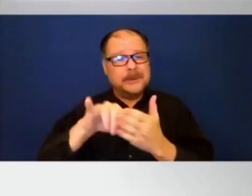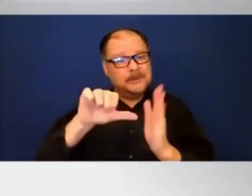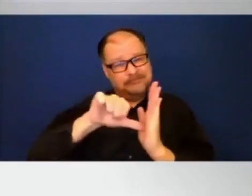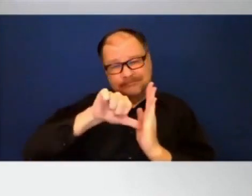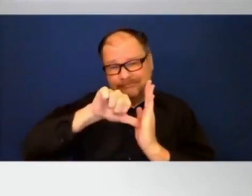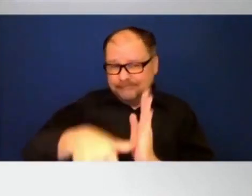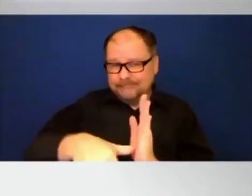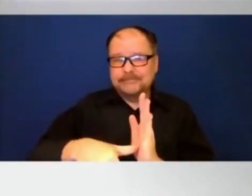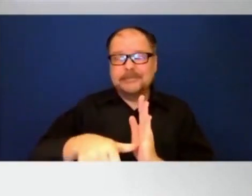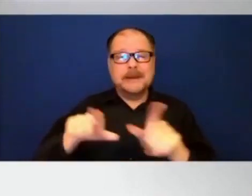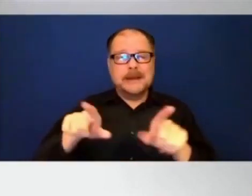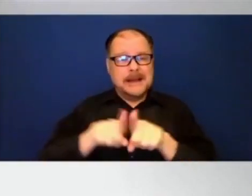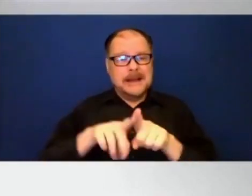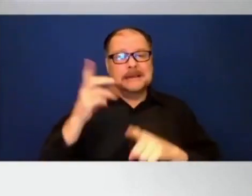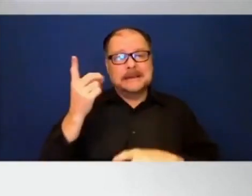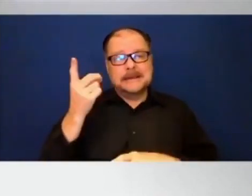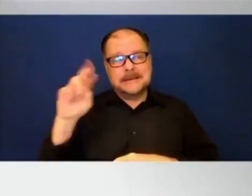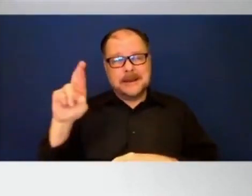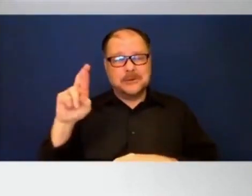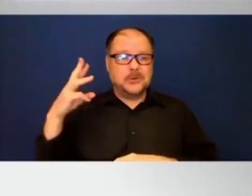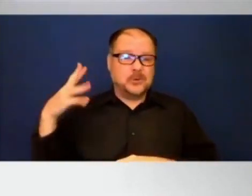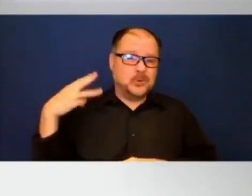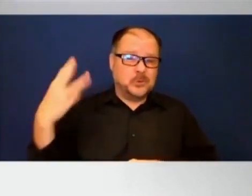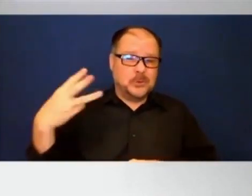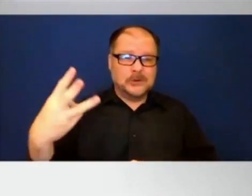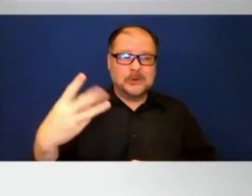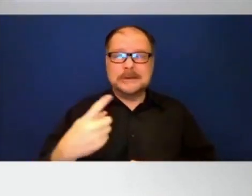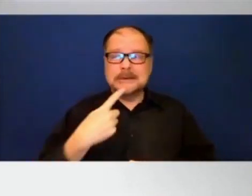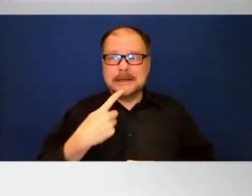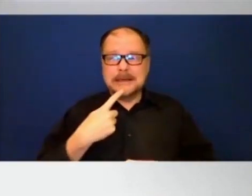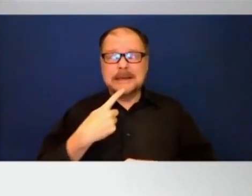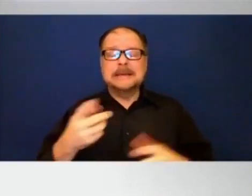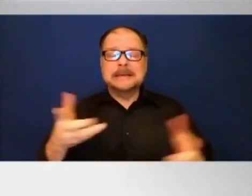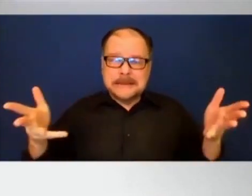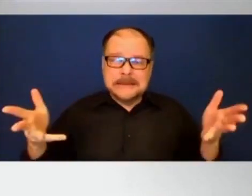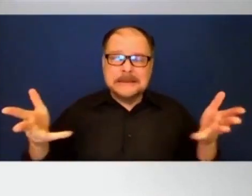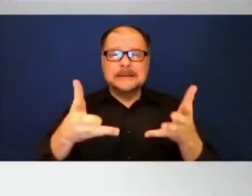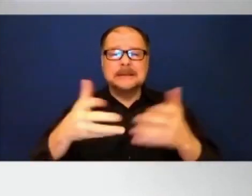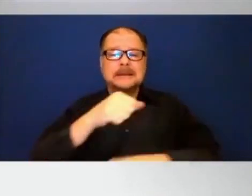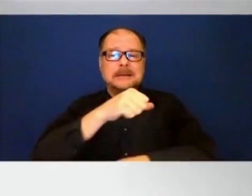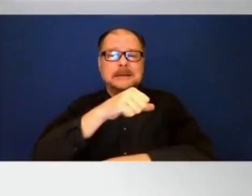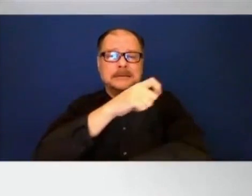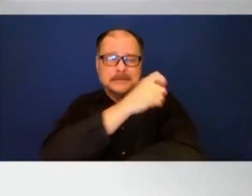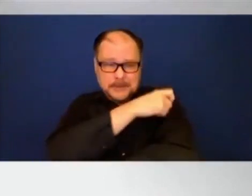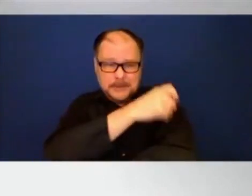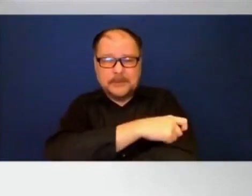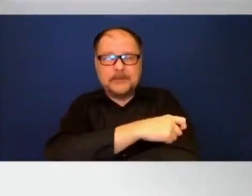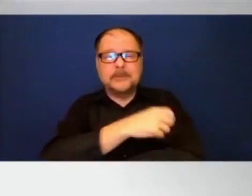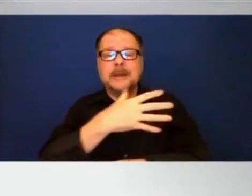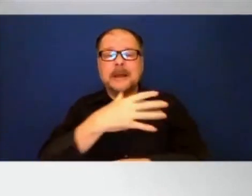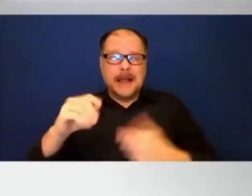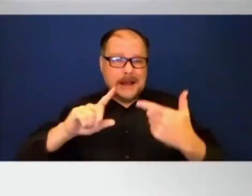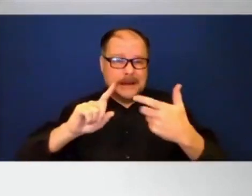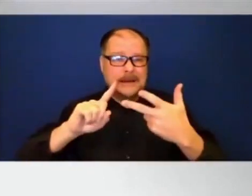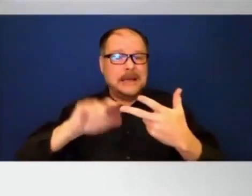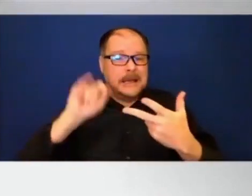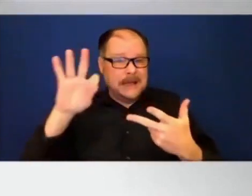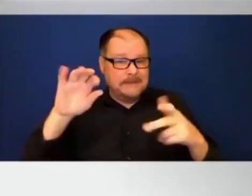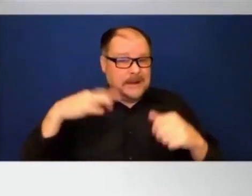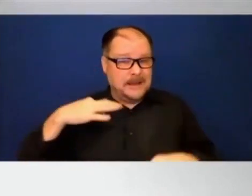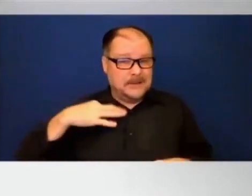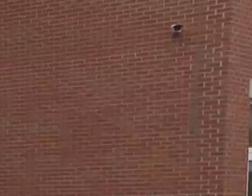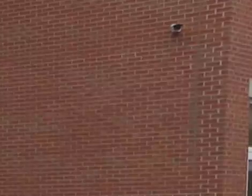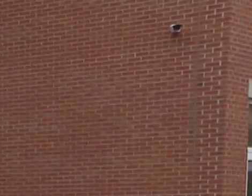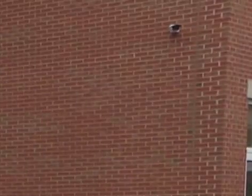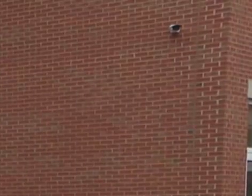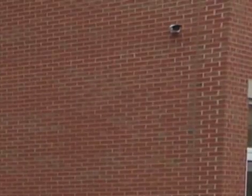need, as Dr. Washington mentioned, for people to get vaccinated, to get boosted, and to wear their masks indoors and to protect themselves and to